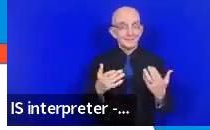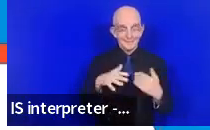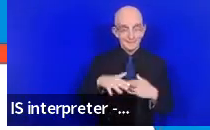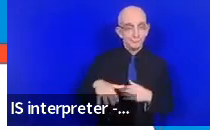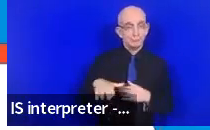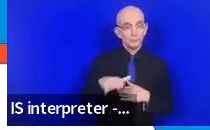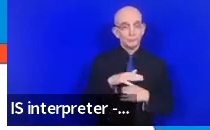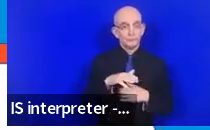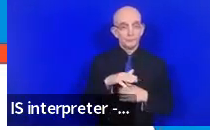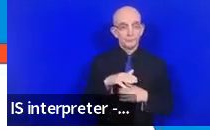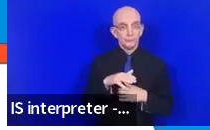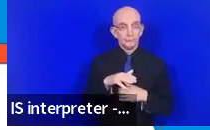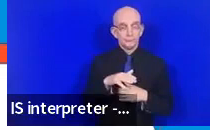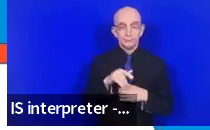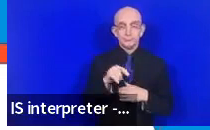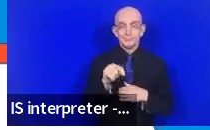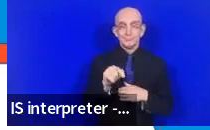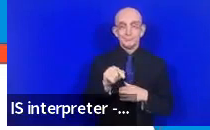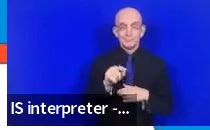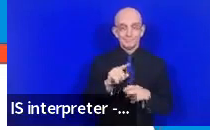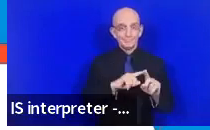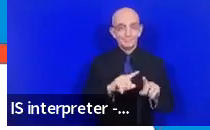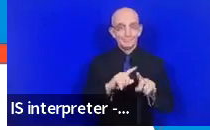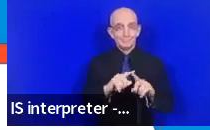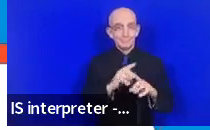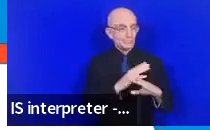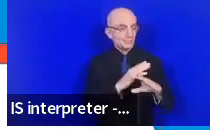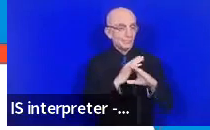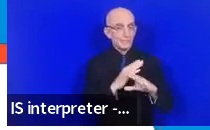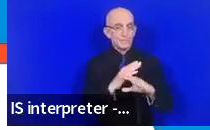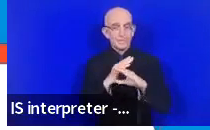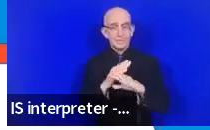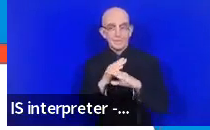For instance, feminists with disabilities